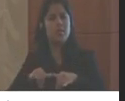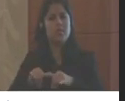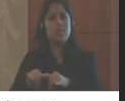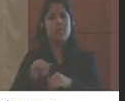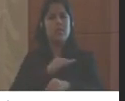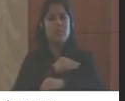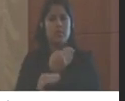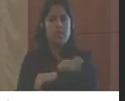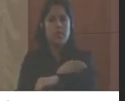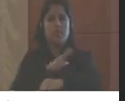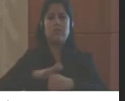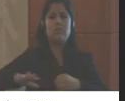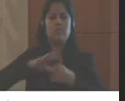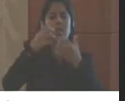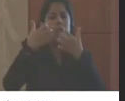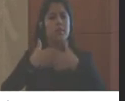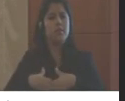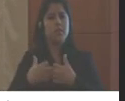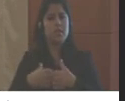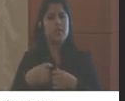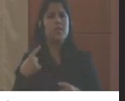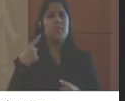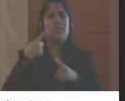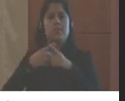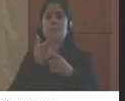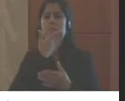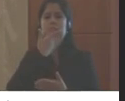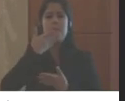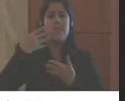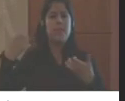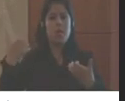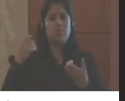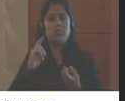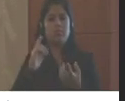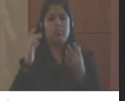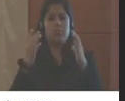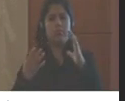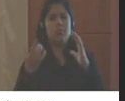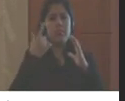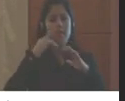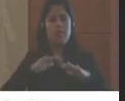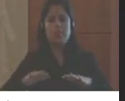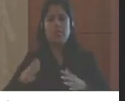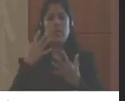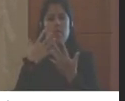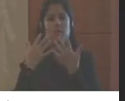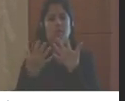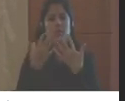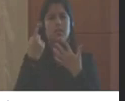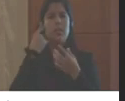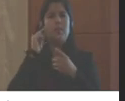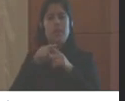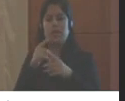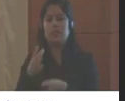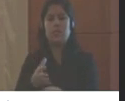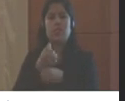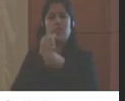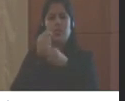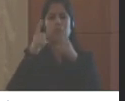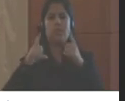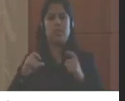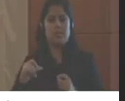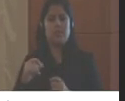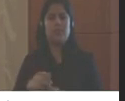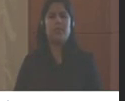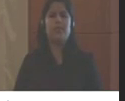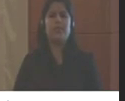those who have lost it all. We must continue strengthening our relationship with the business sector, finding better mechanisms of collaboration